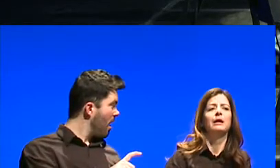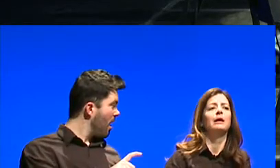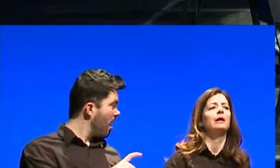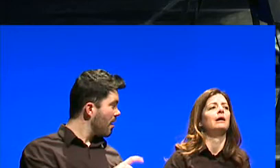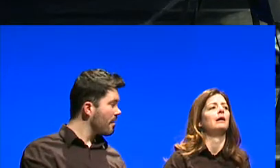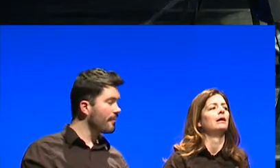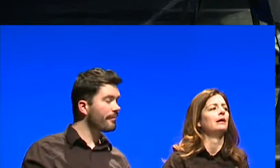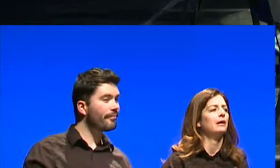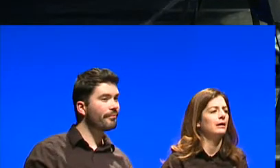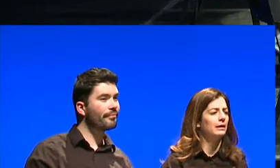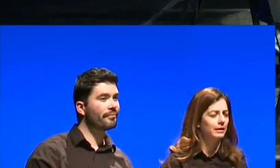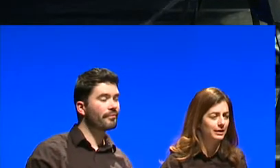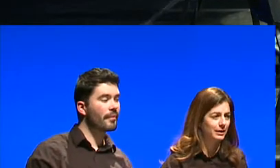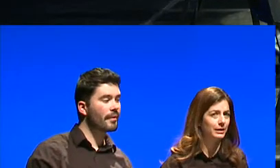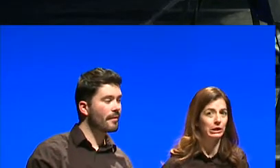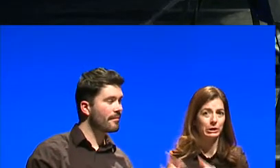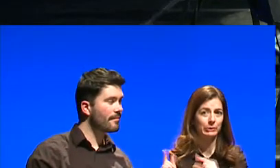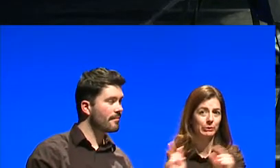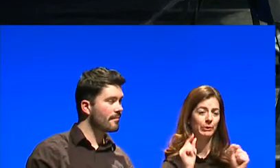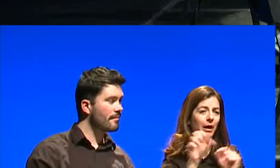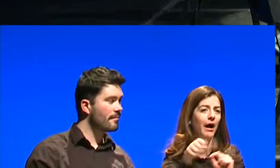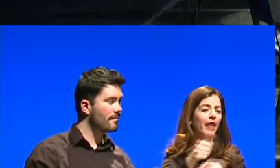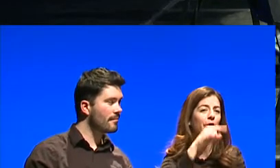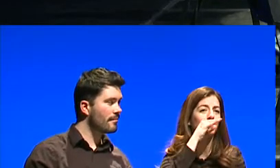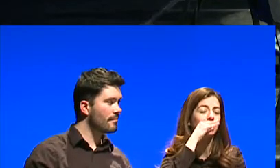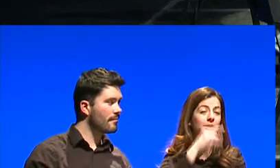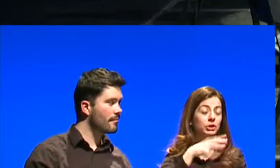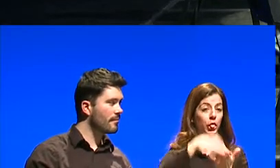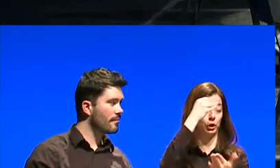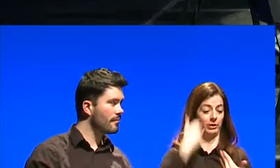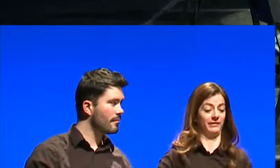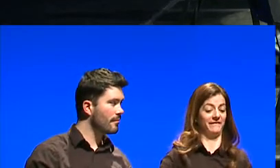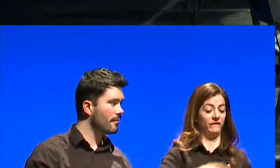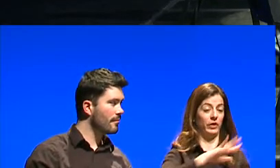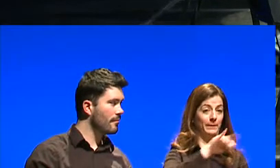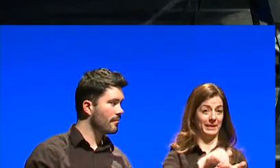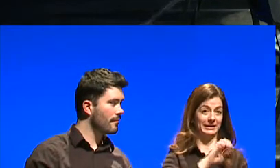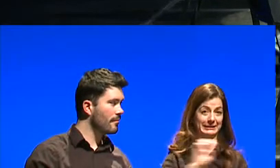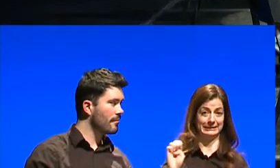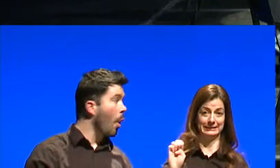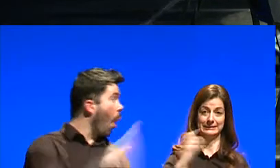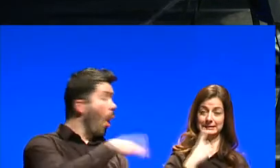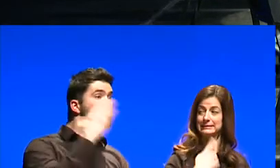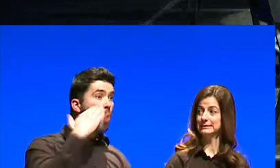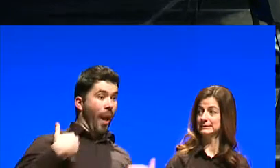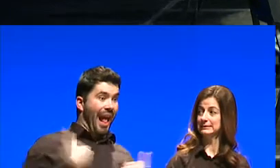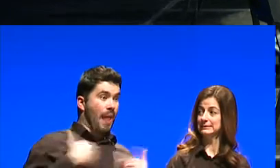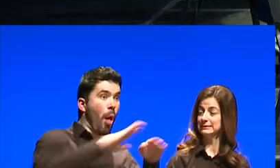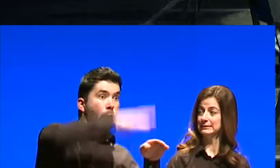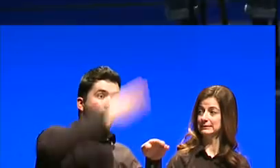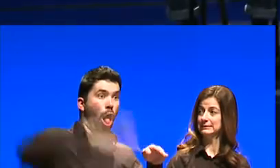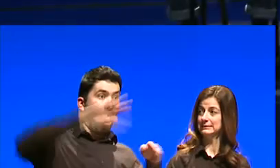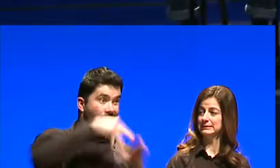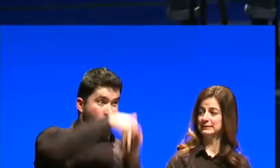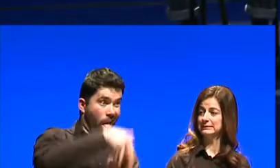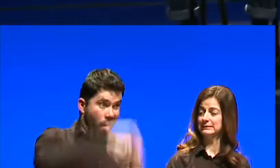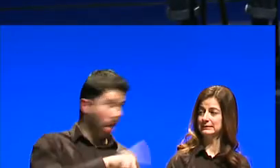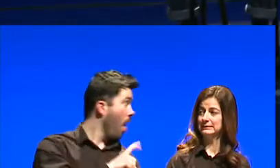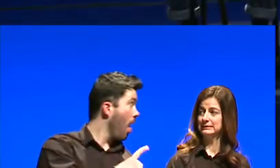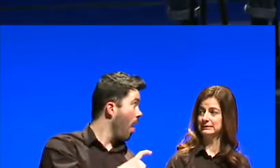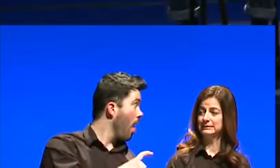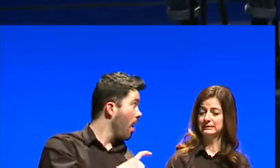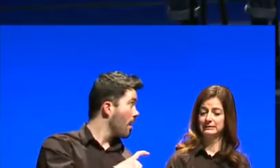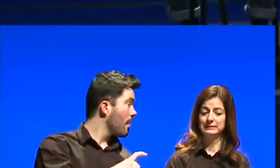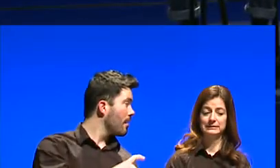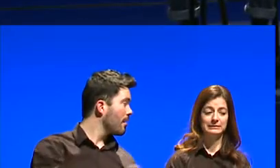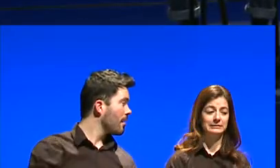When the other kids learn that I moved from the Middle East, they say, "Oh, did you ride camels?" I'm shocked at how little people know about